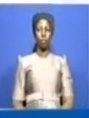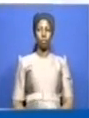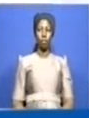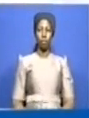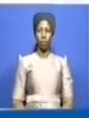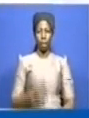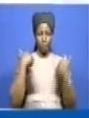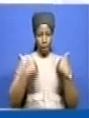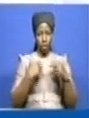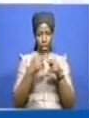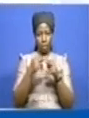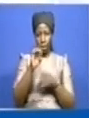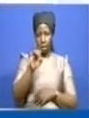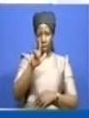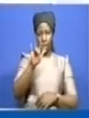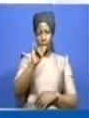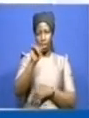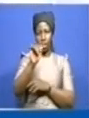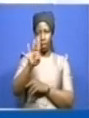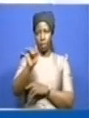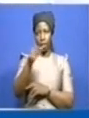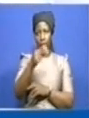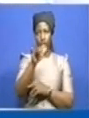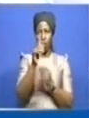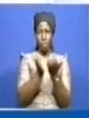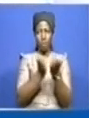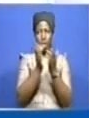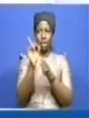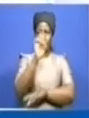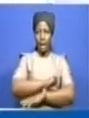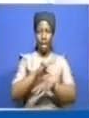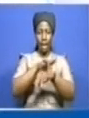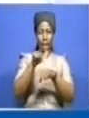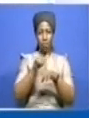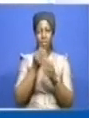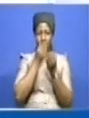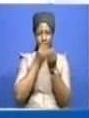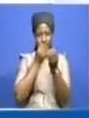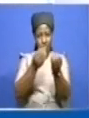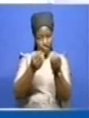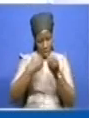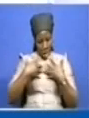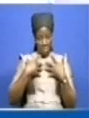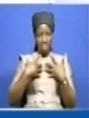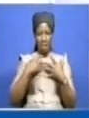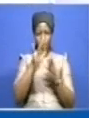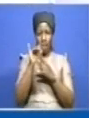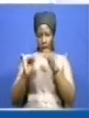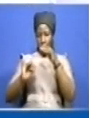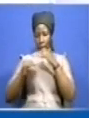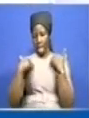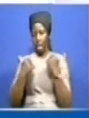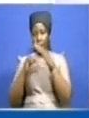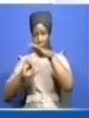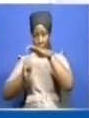My name is Elizabeth Kibuba from Business Daily Nation. The information that you have received from Health Ministry is for the